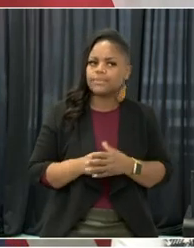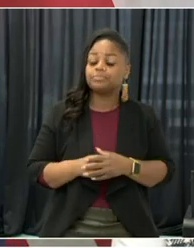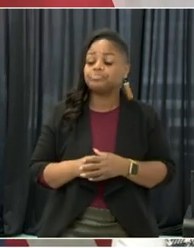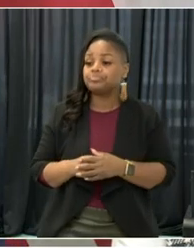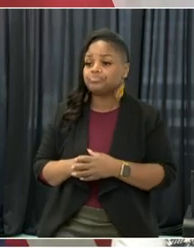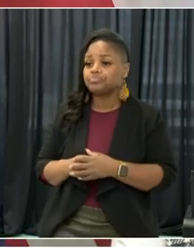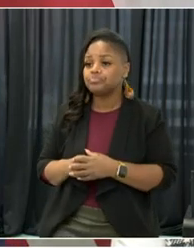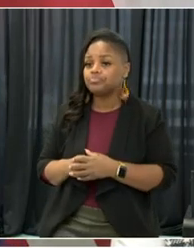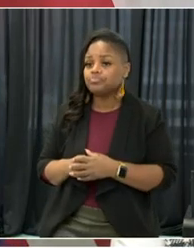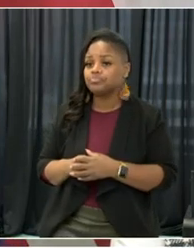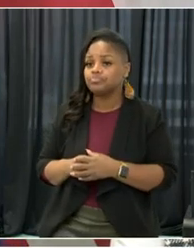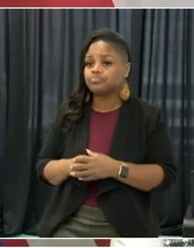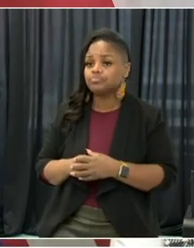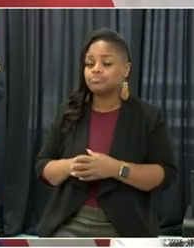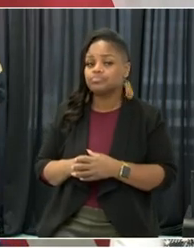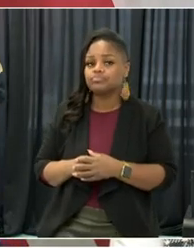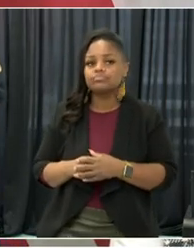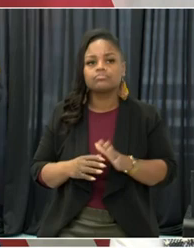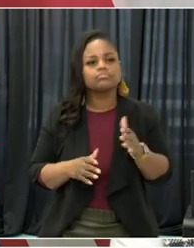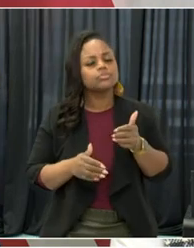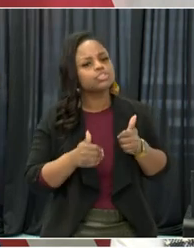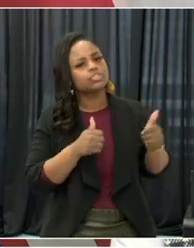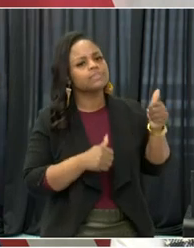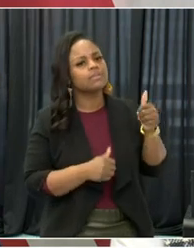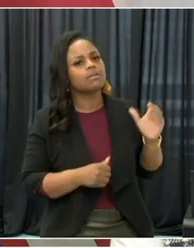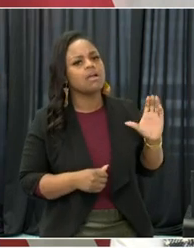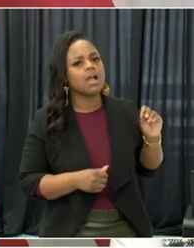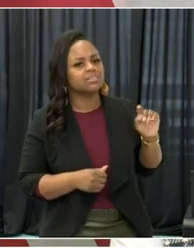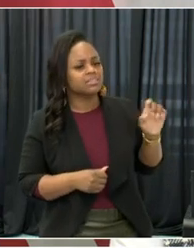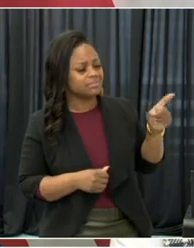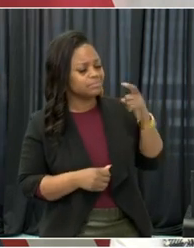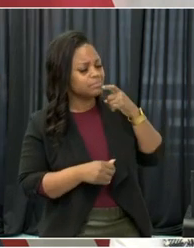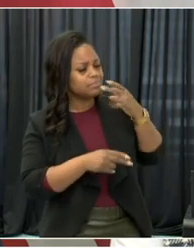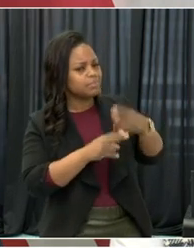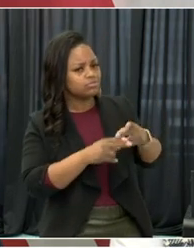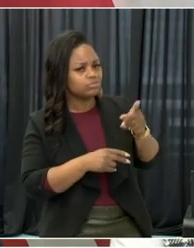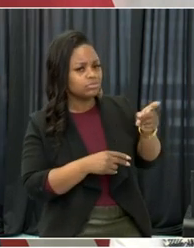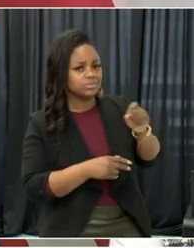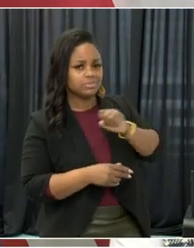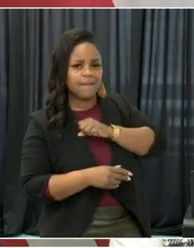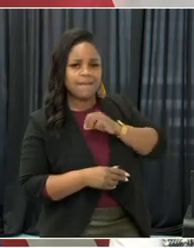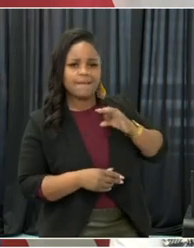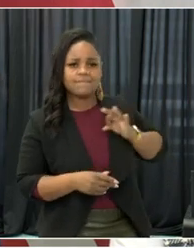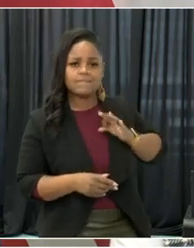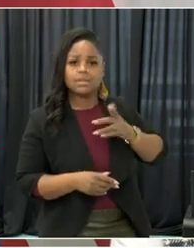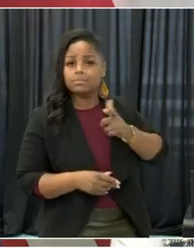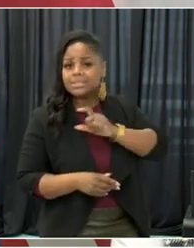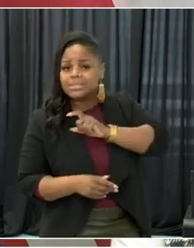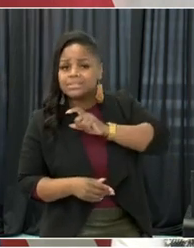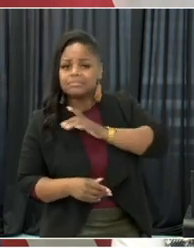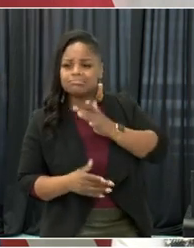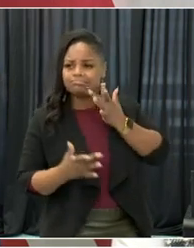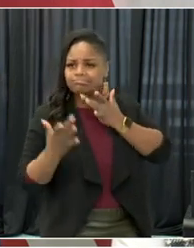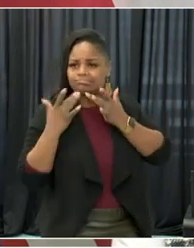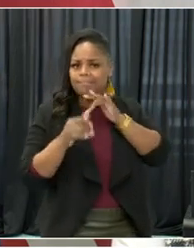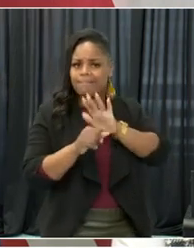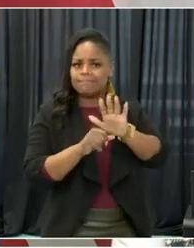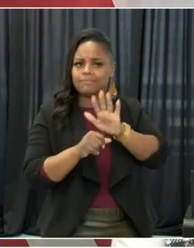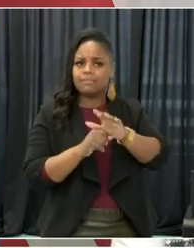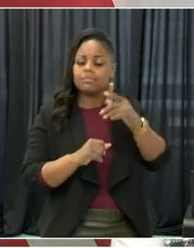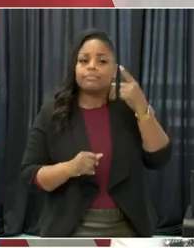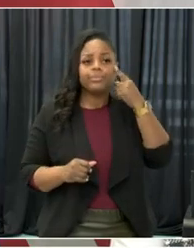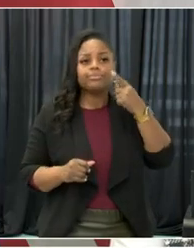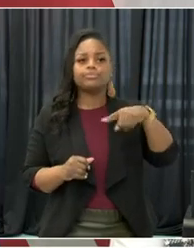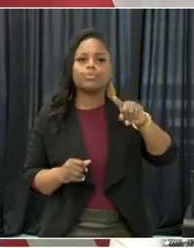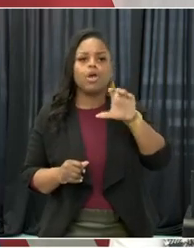Mayor, we heard Chief Conti talk about how police staffing levels are at historic lows right now. We also heard that about $115 million are going to be spent